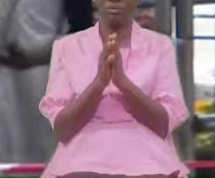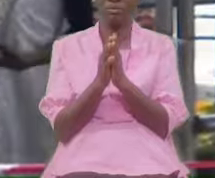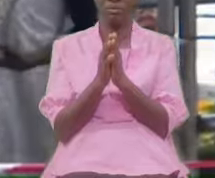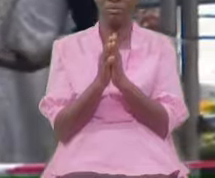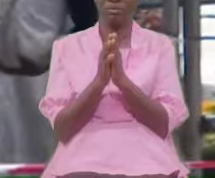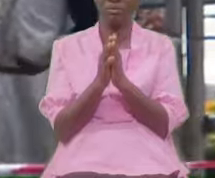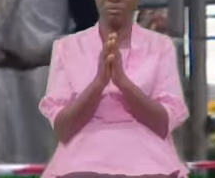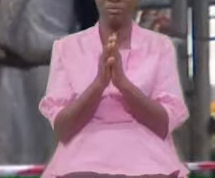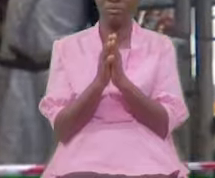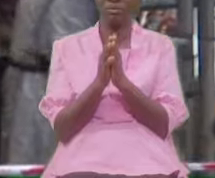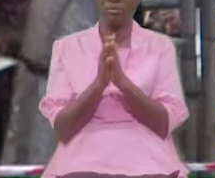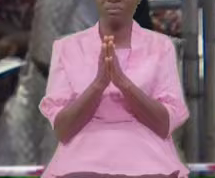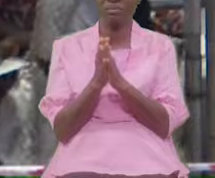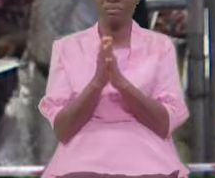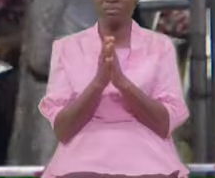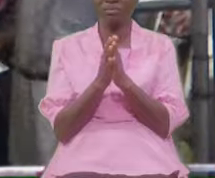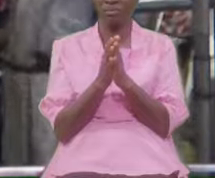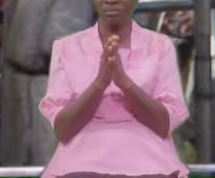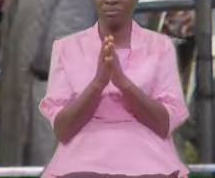parao gilubong